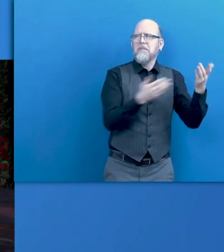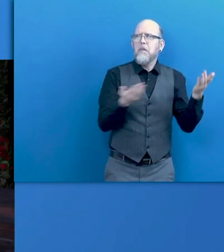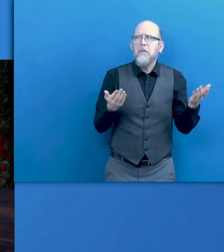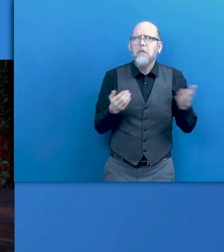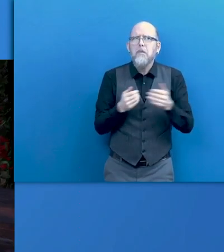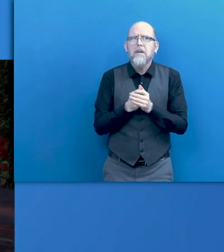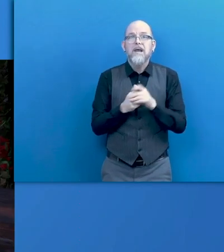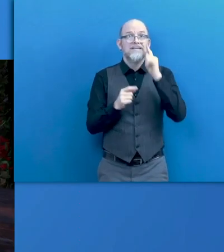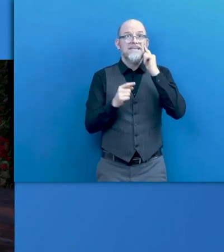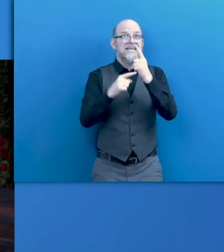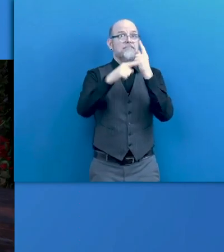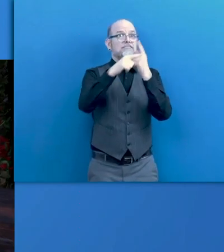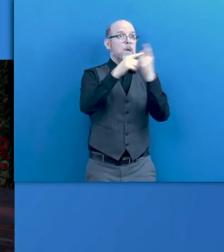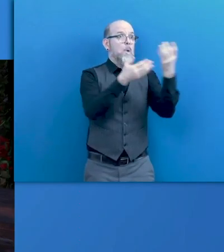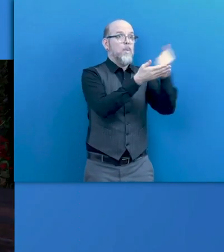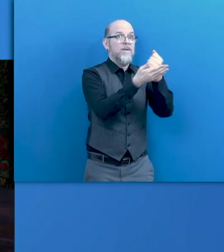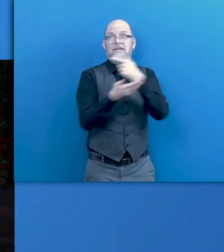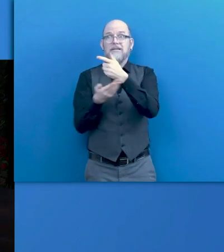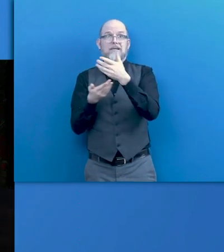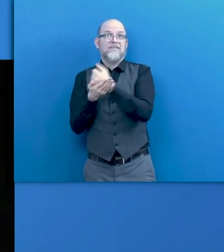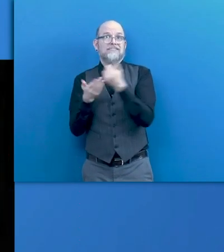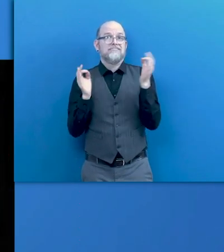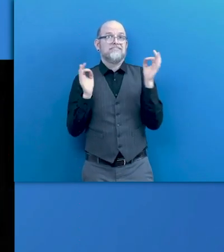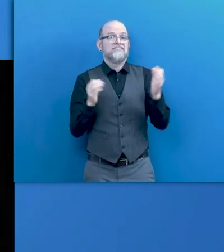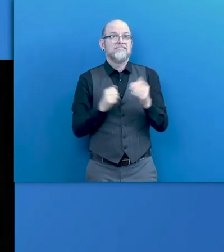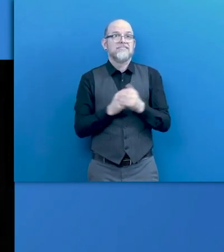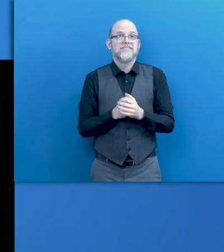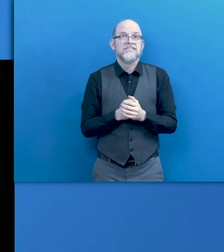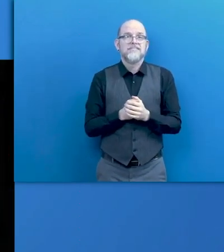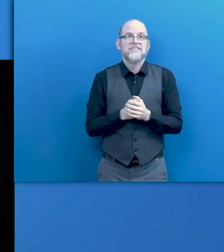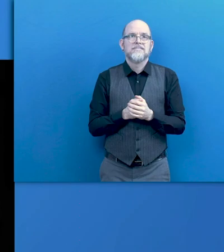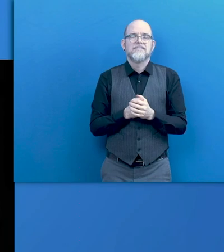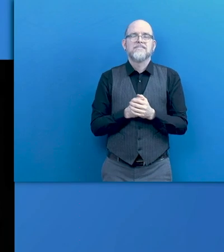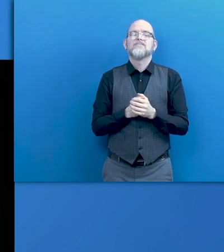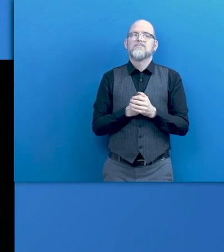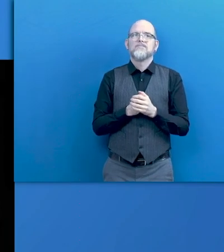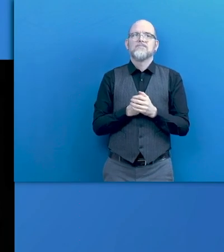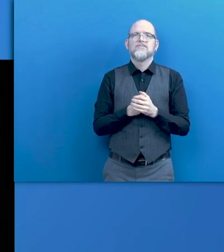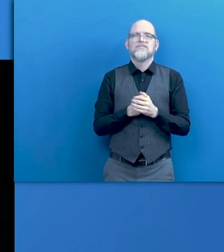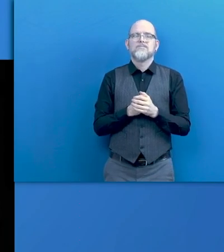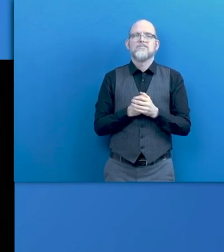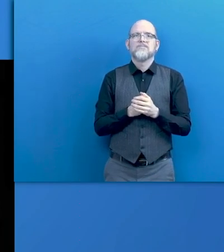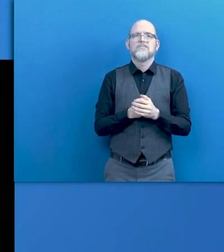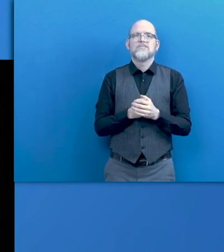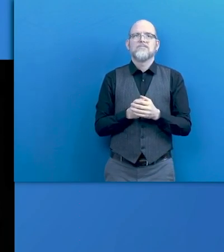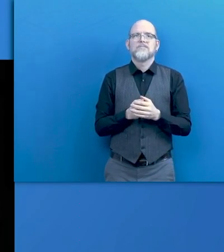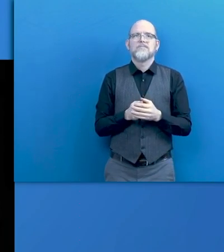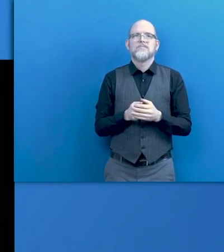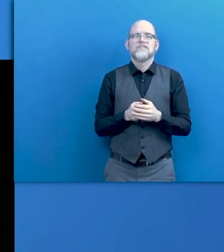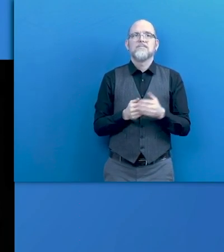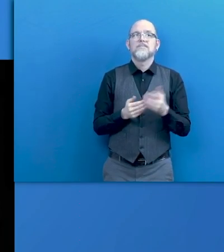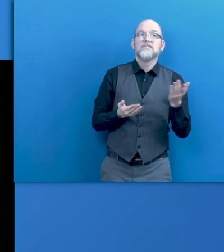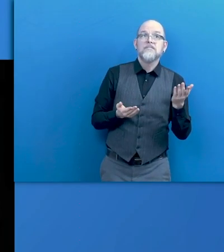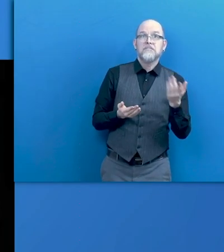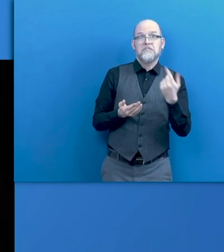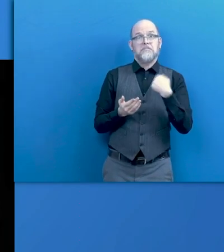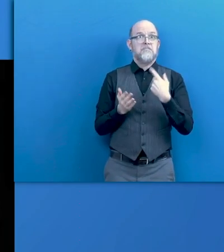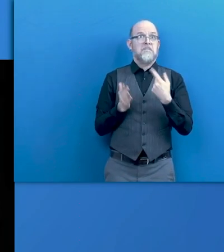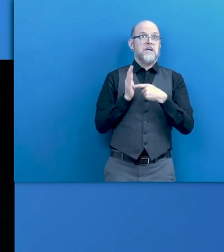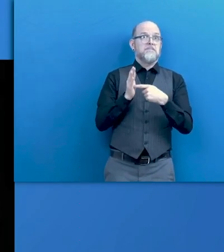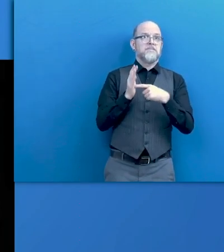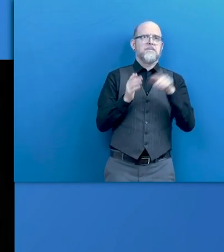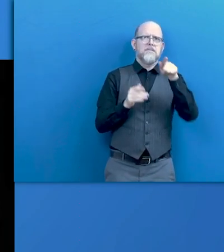it's paying off too. In der basic Variante sind fast alle davon wirklich sehr schnell umzusetzen. When you